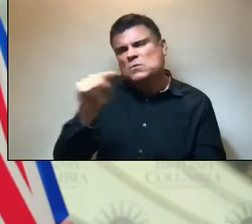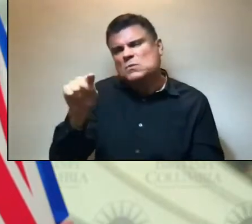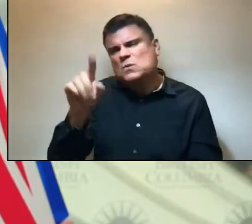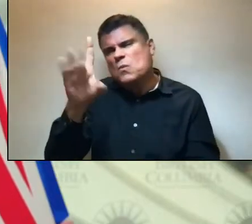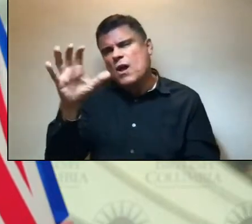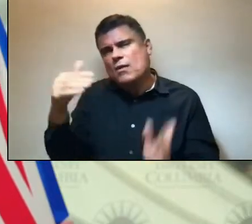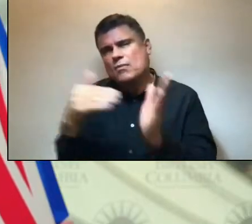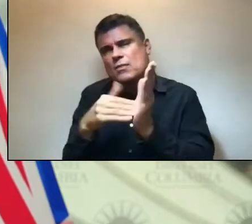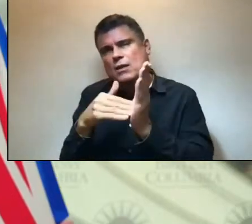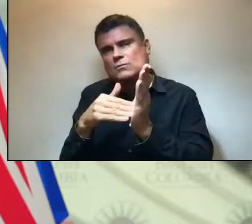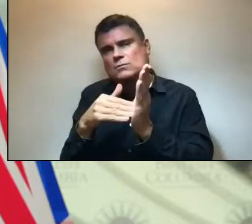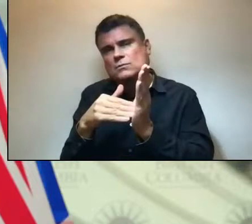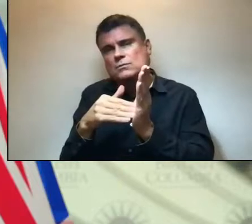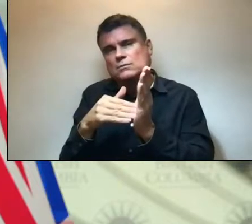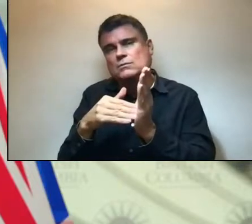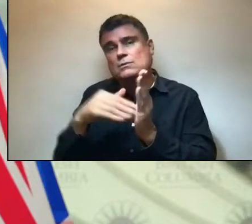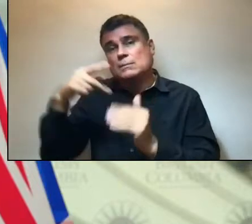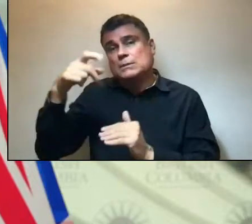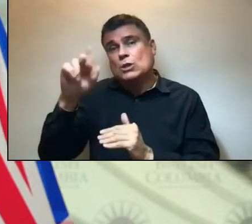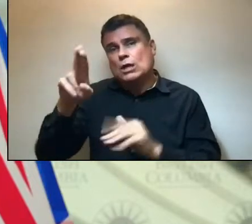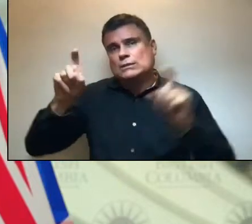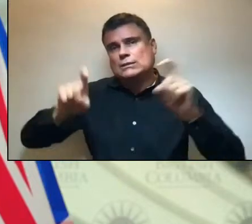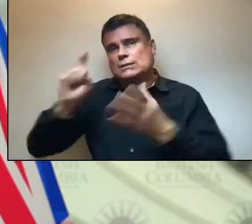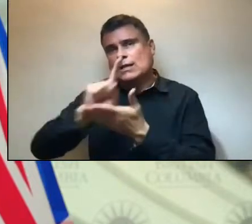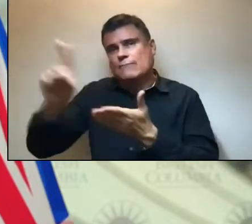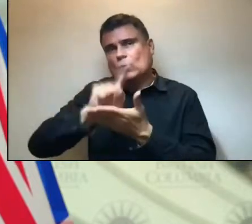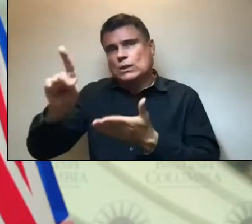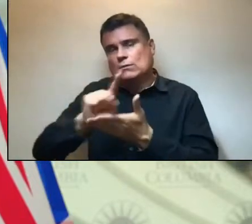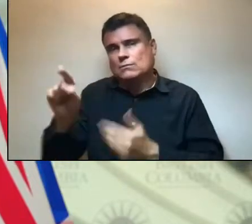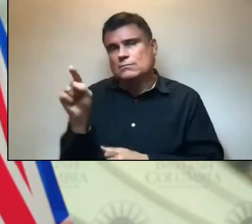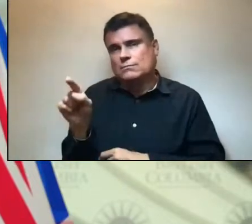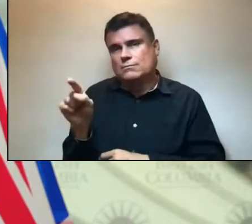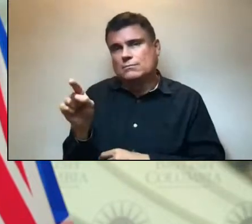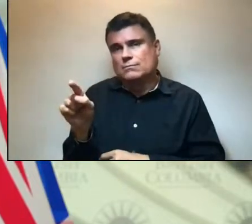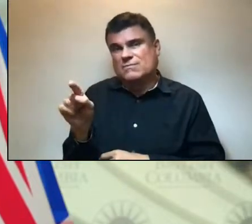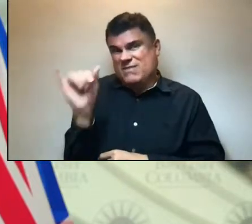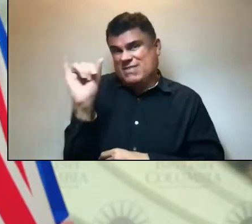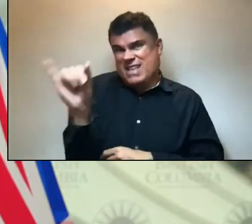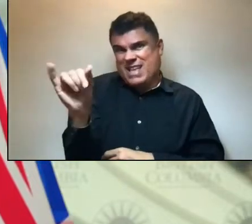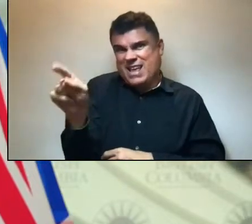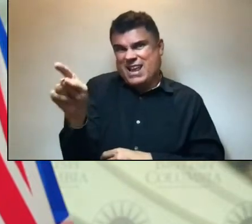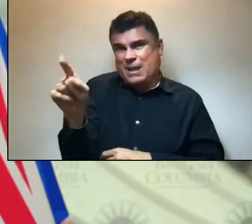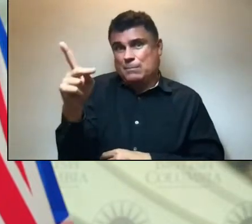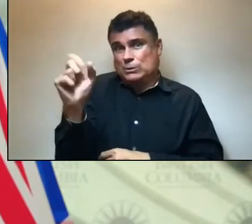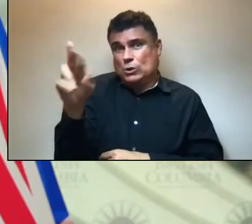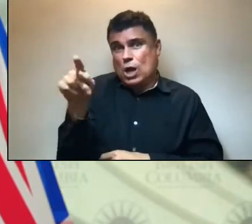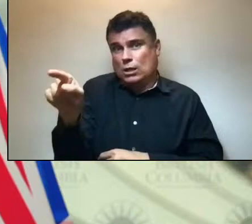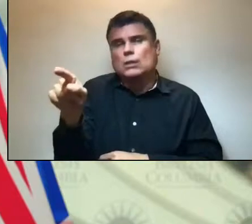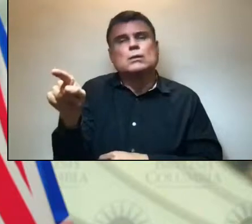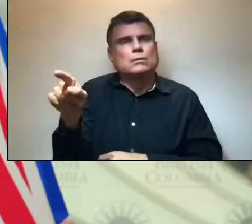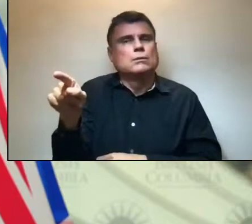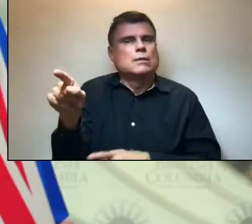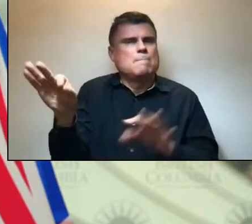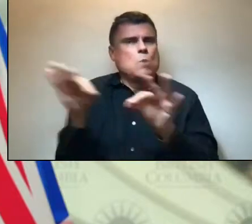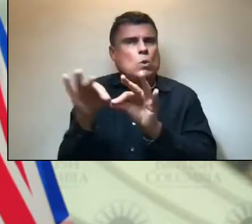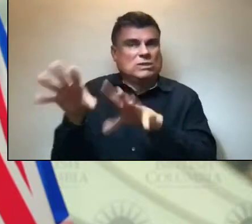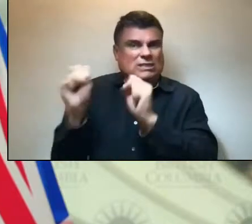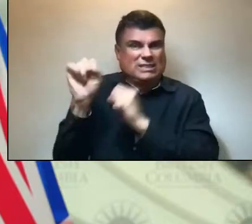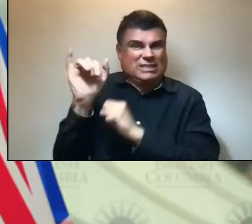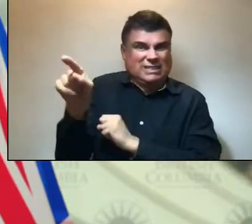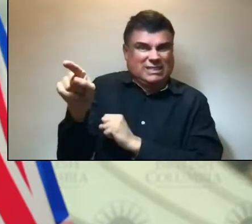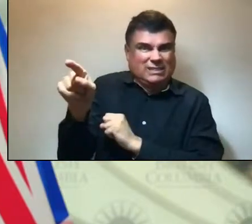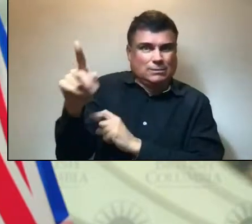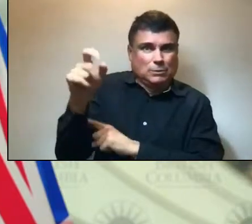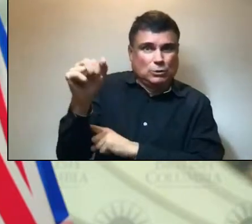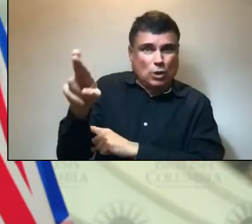which we generate, and those are the tests that are required to support rapid testing as well where it occurs, should there be positive tests. And those tests are